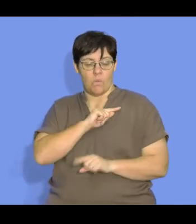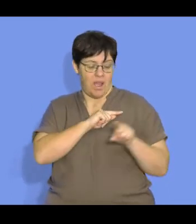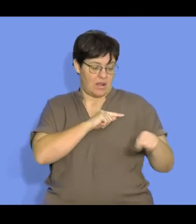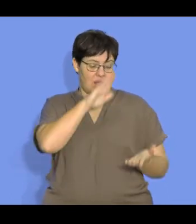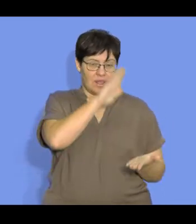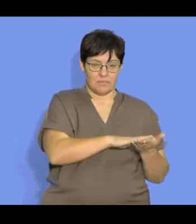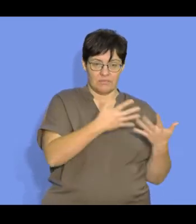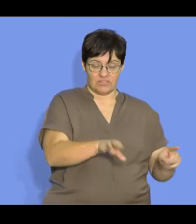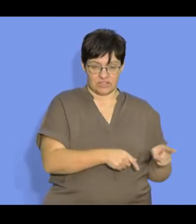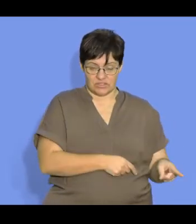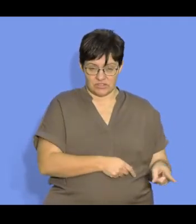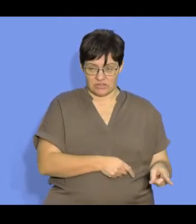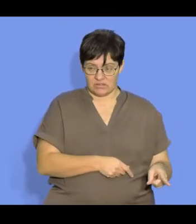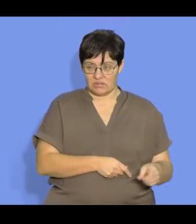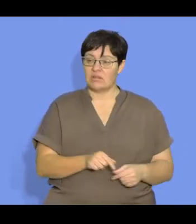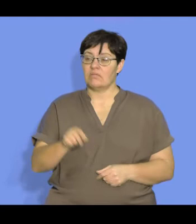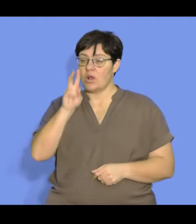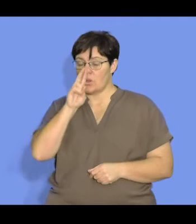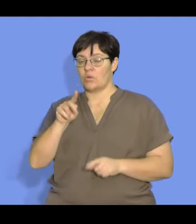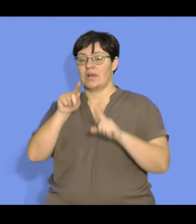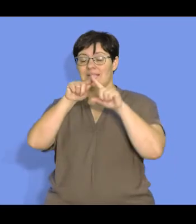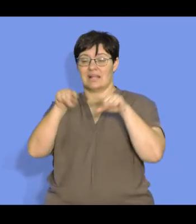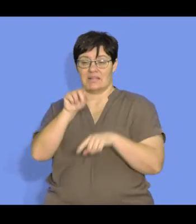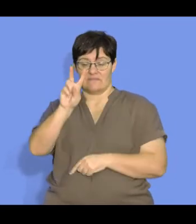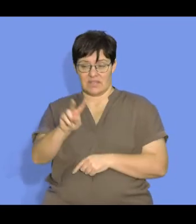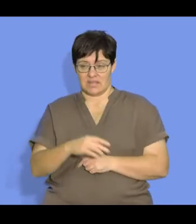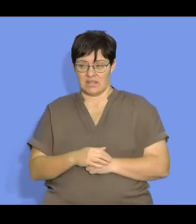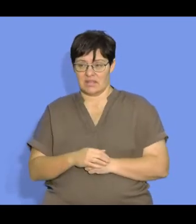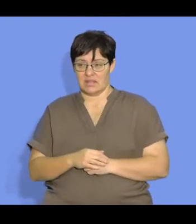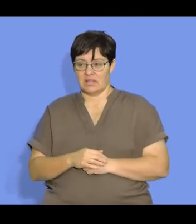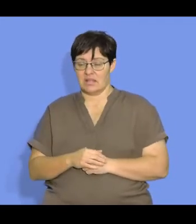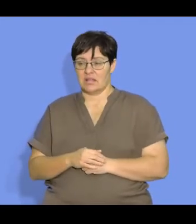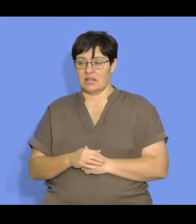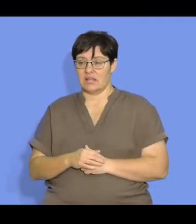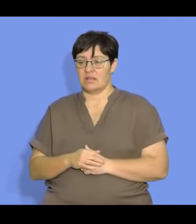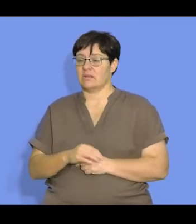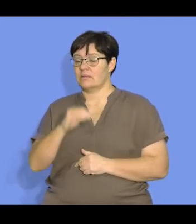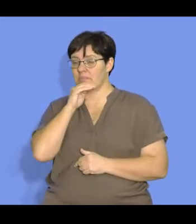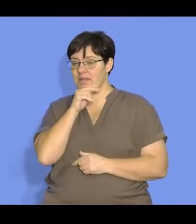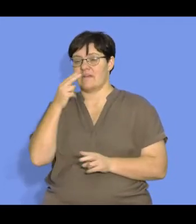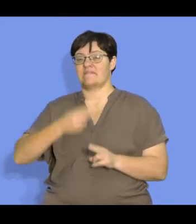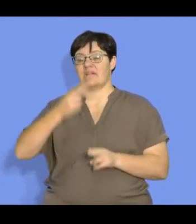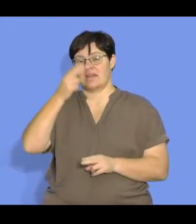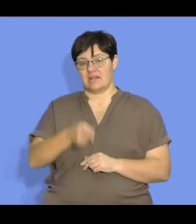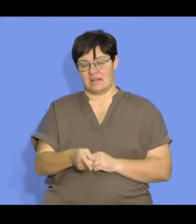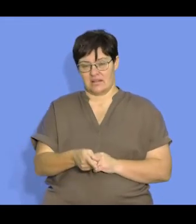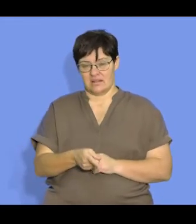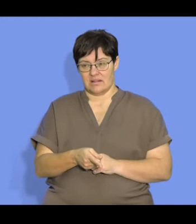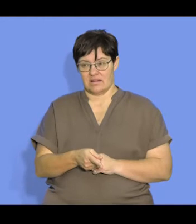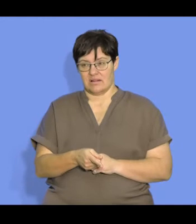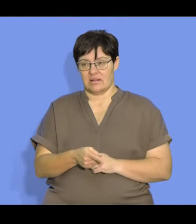of the reactants are used up, when we look at our delta V will be our